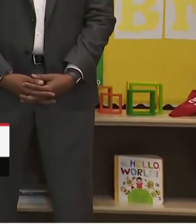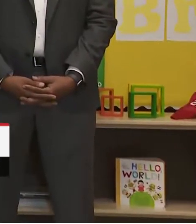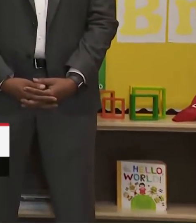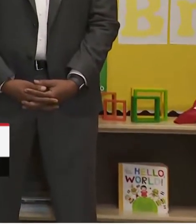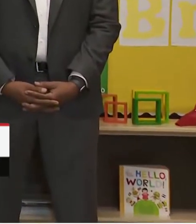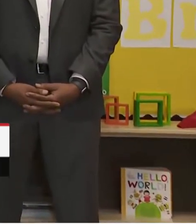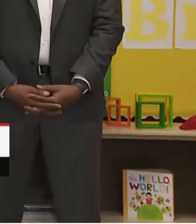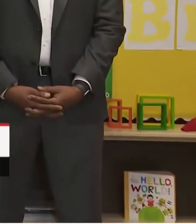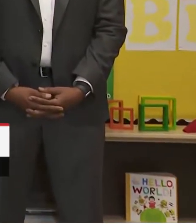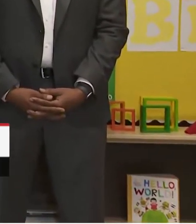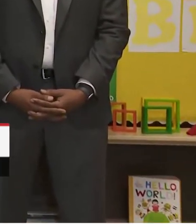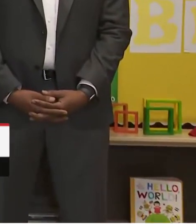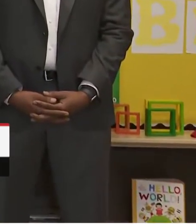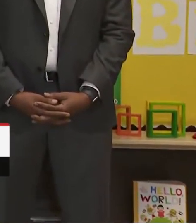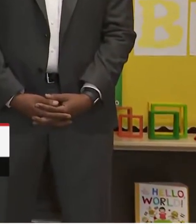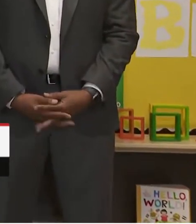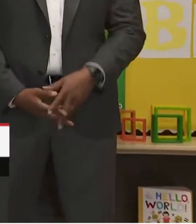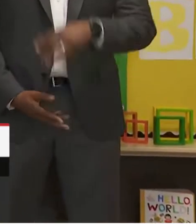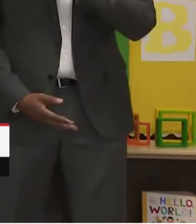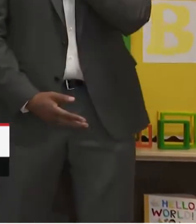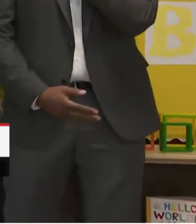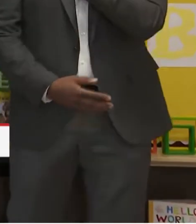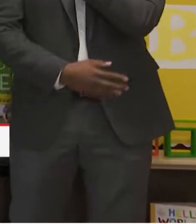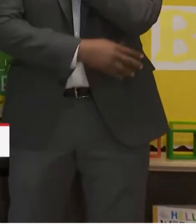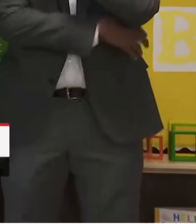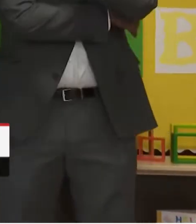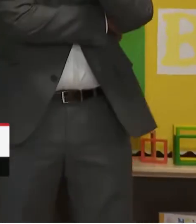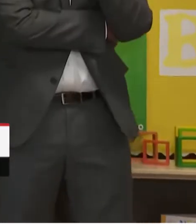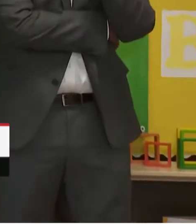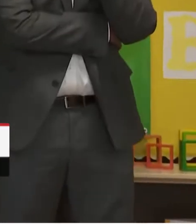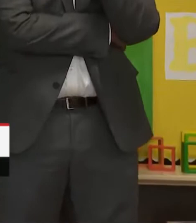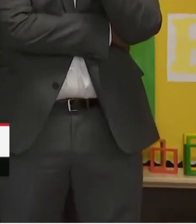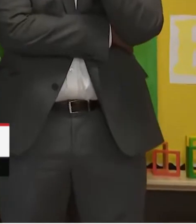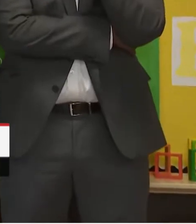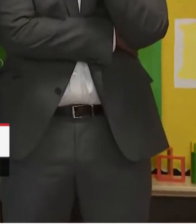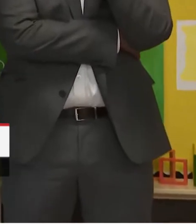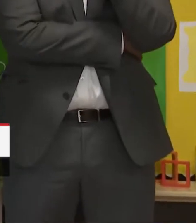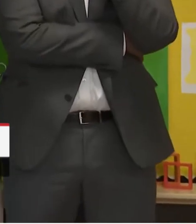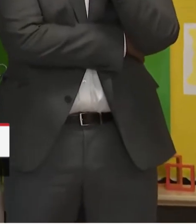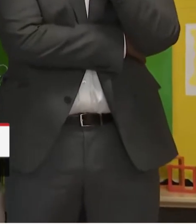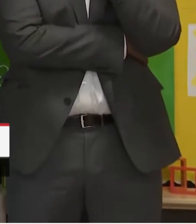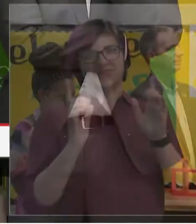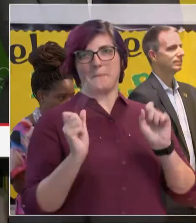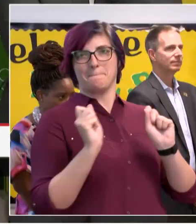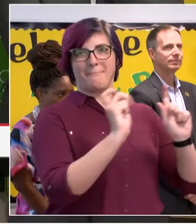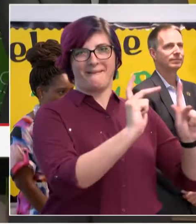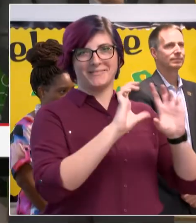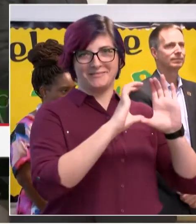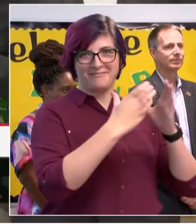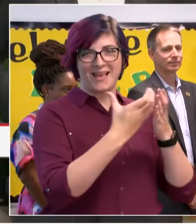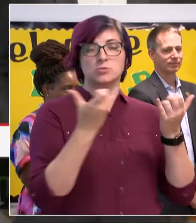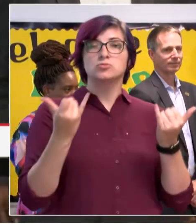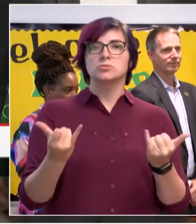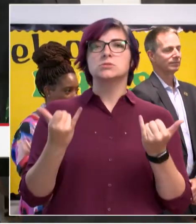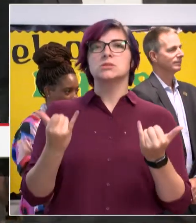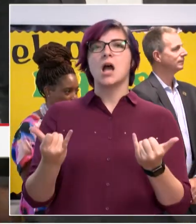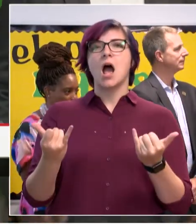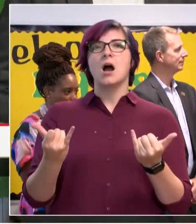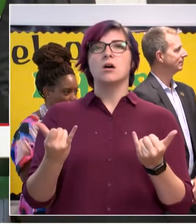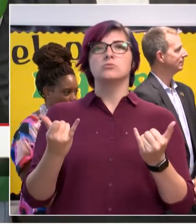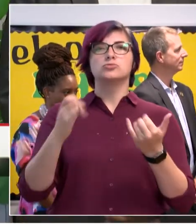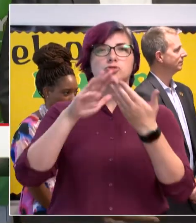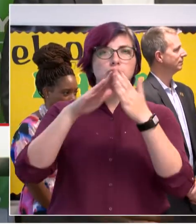okay. All right, so thank you. We've excused our students, and now we'll take any press,